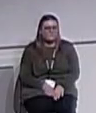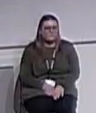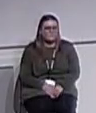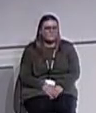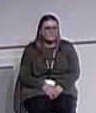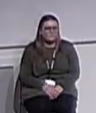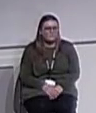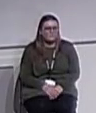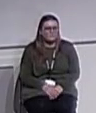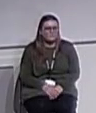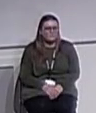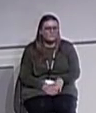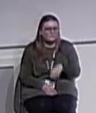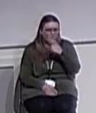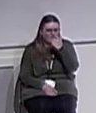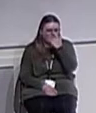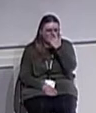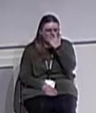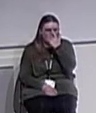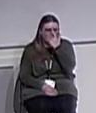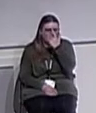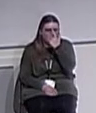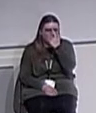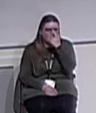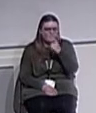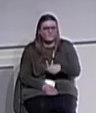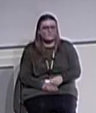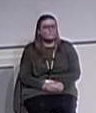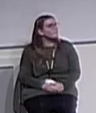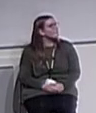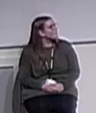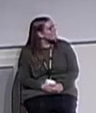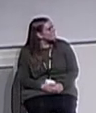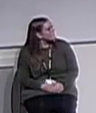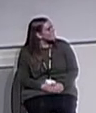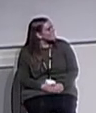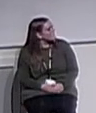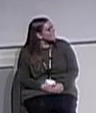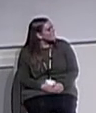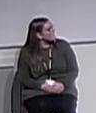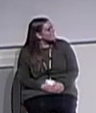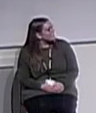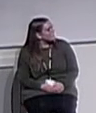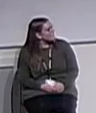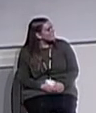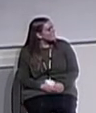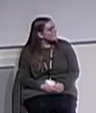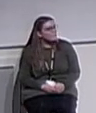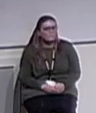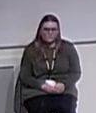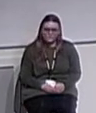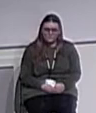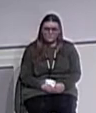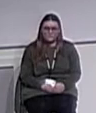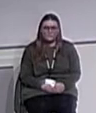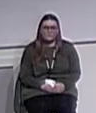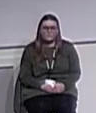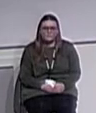of January, so you've still got plenty of time to make your mind up, no matter what your school says. We treat all of